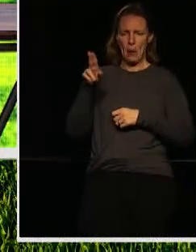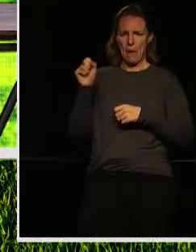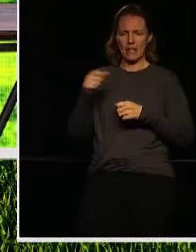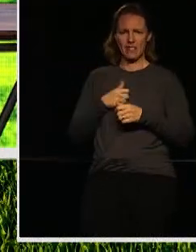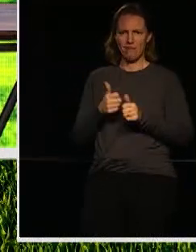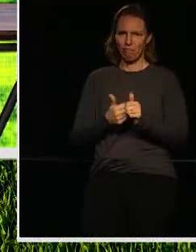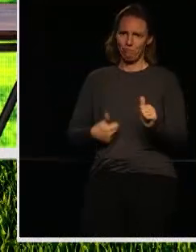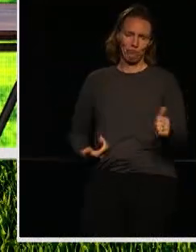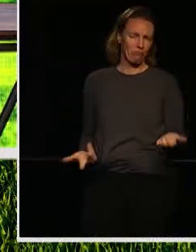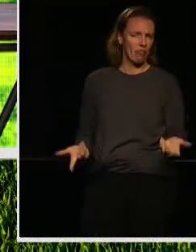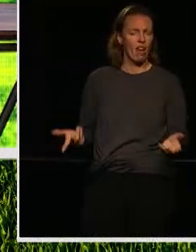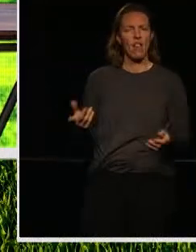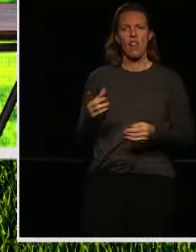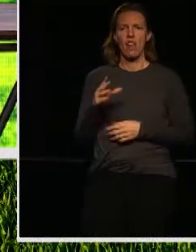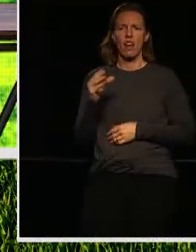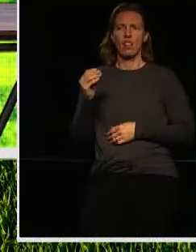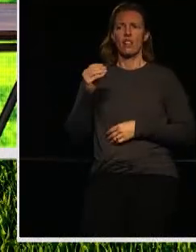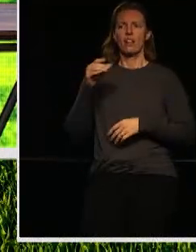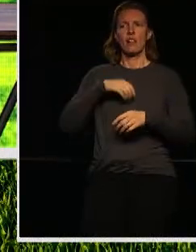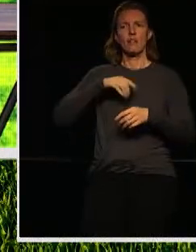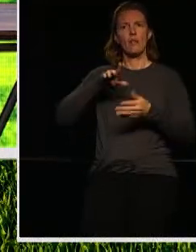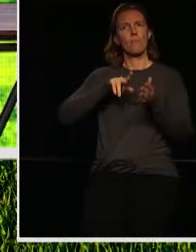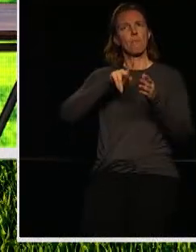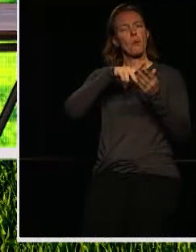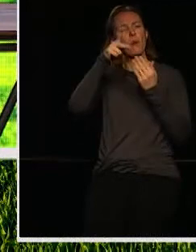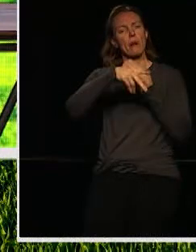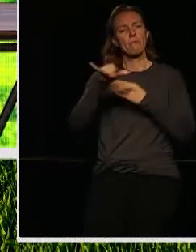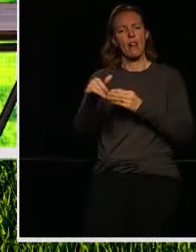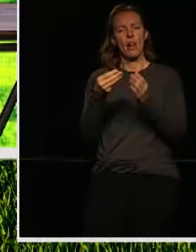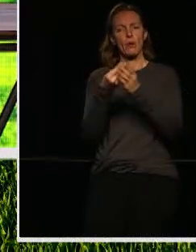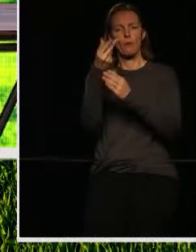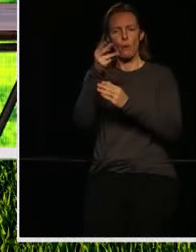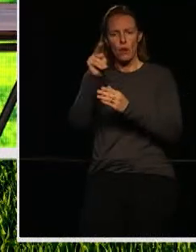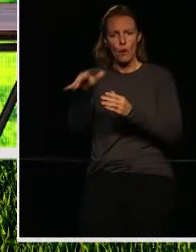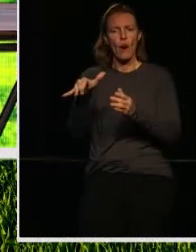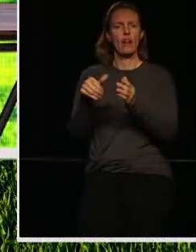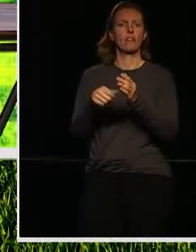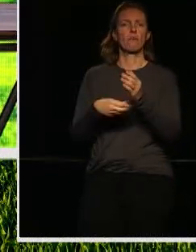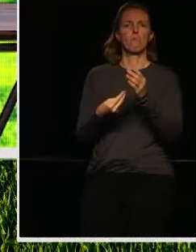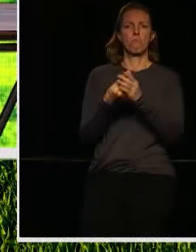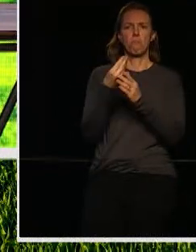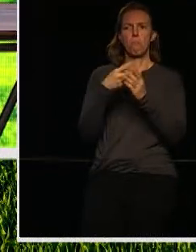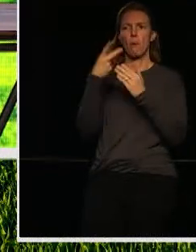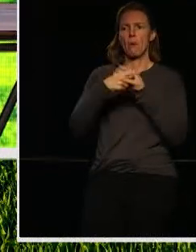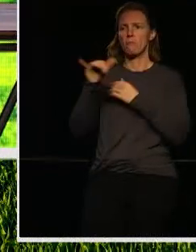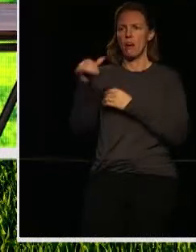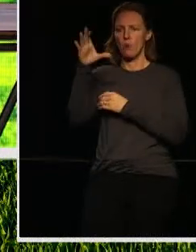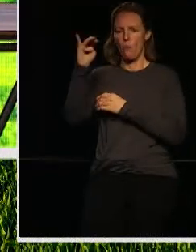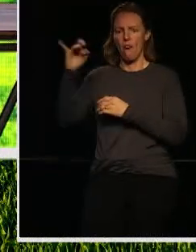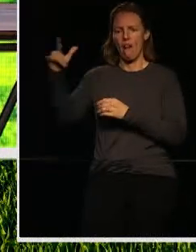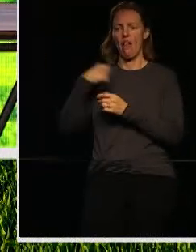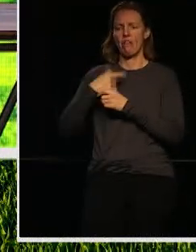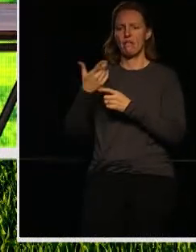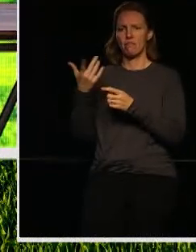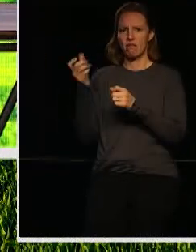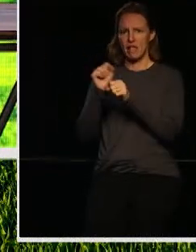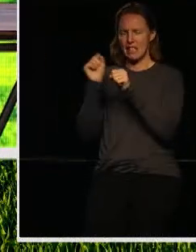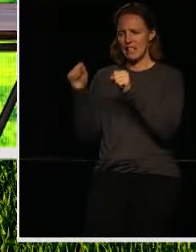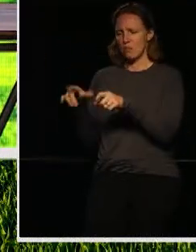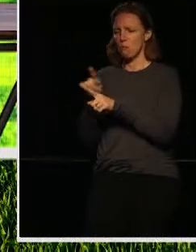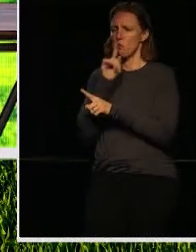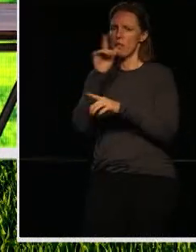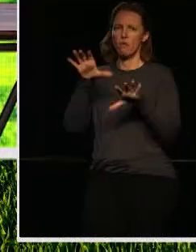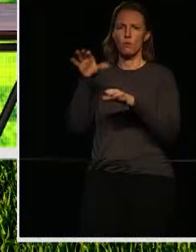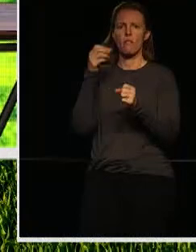or programs like Grow New York, like Cornell, the land grant system, that sort of thing, really do a remarkable job